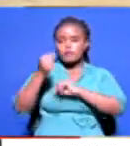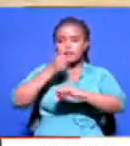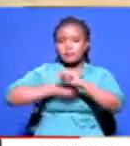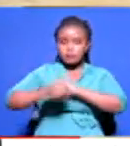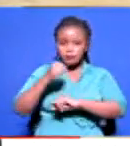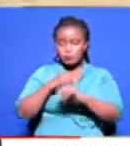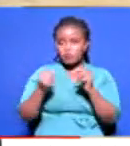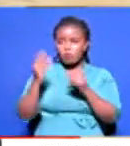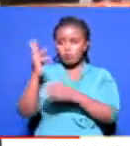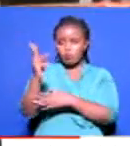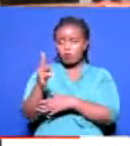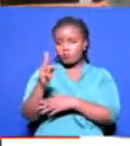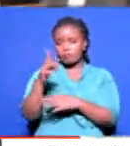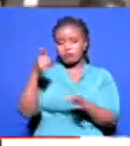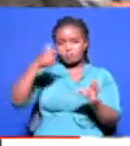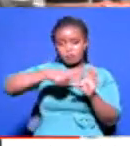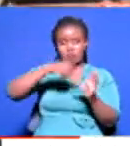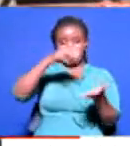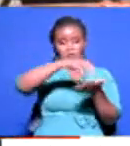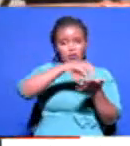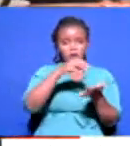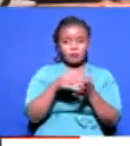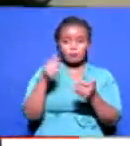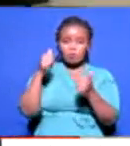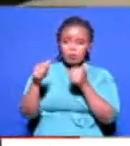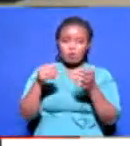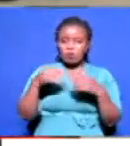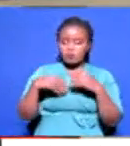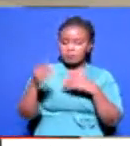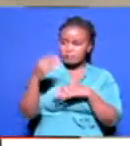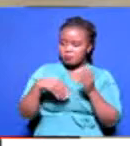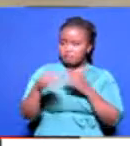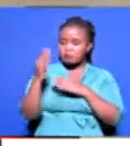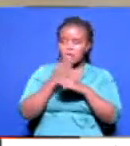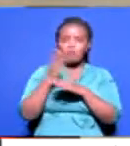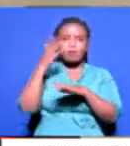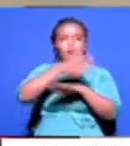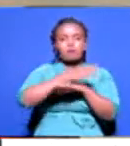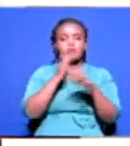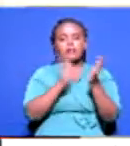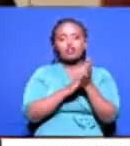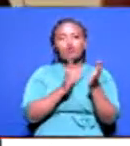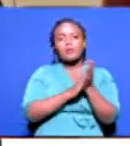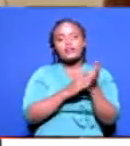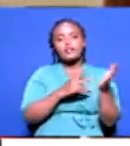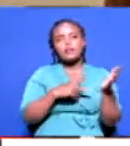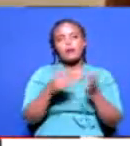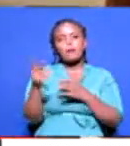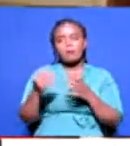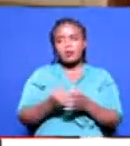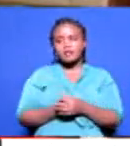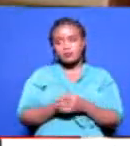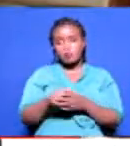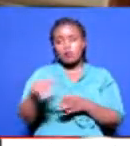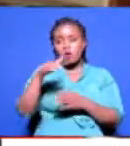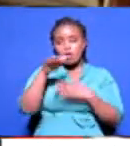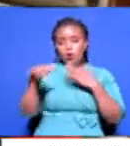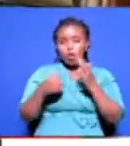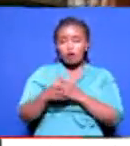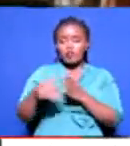stations who offered petroleum for sale above the recommended price. The petrol stations are located at